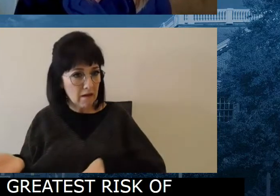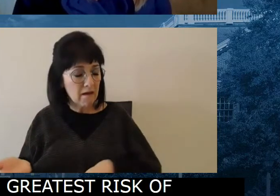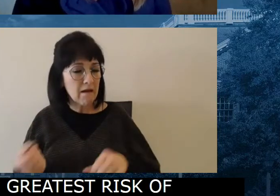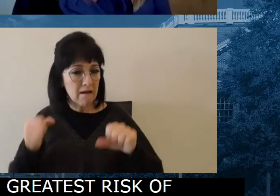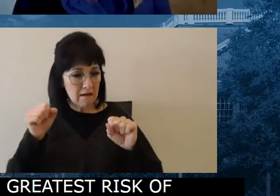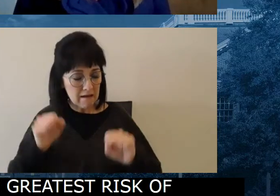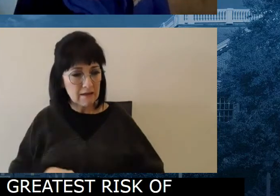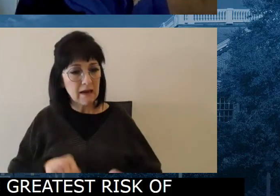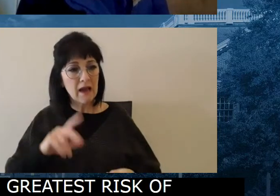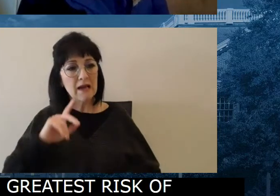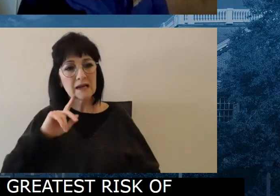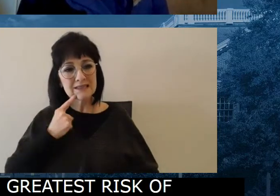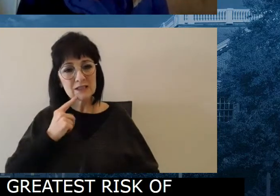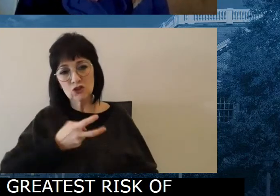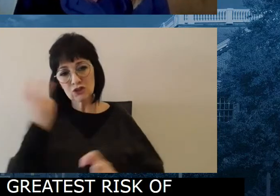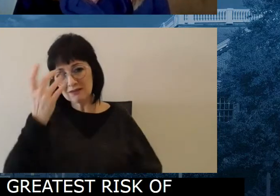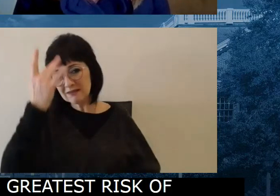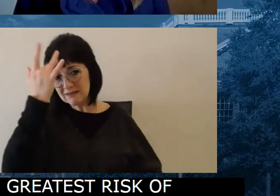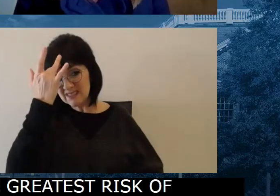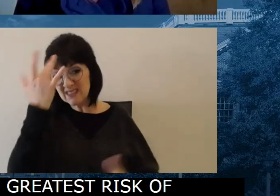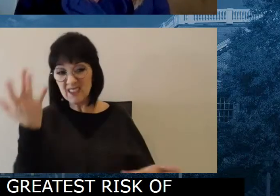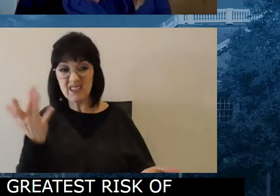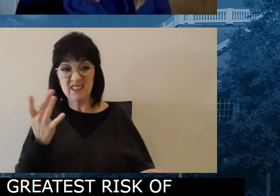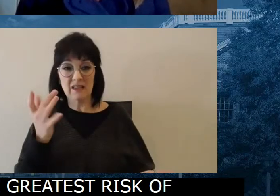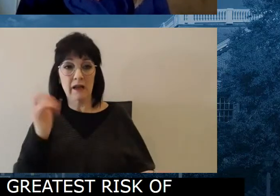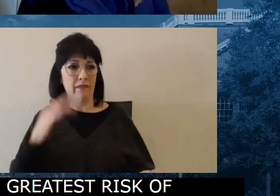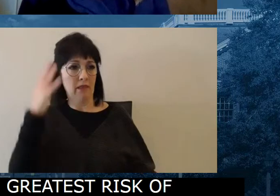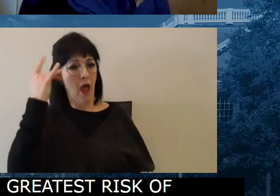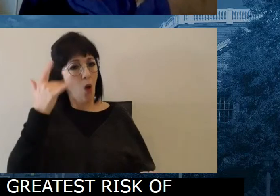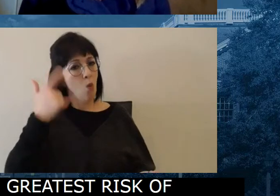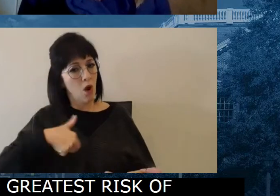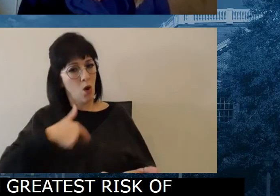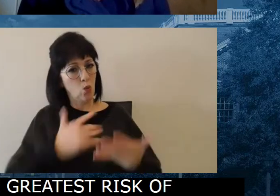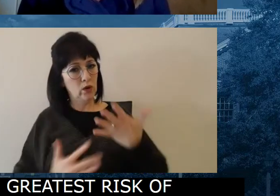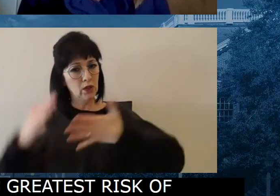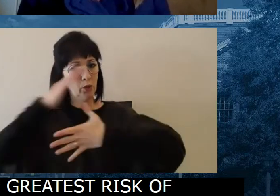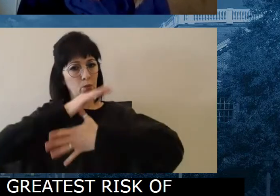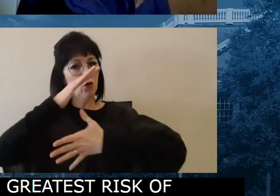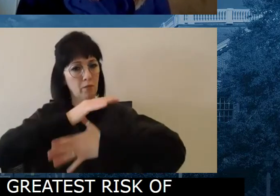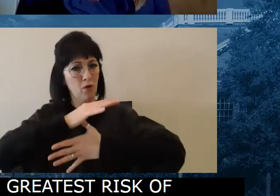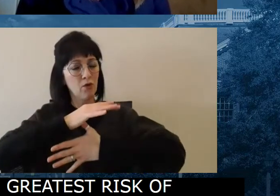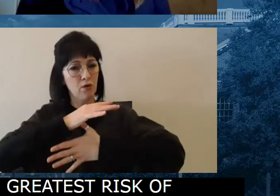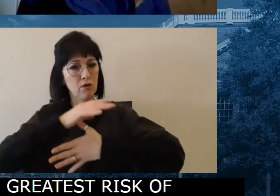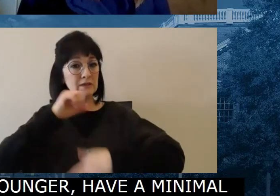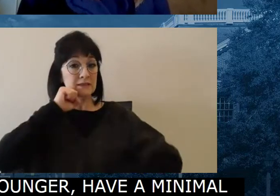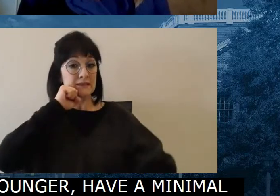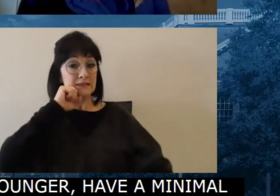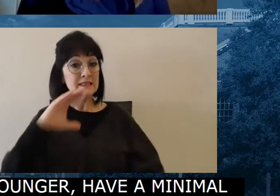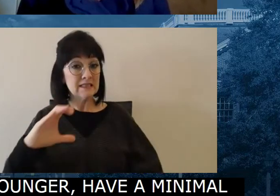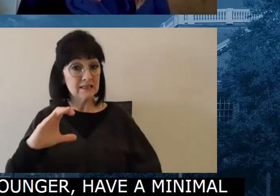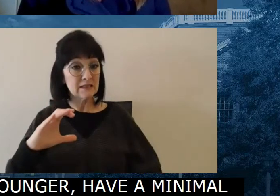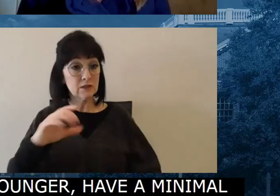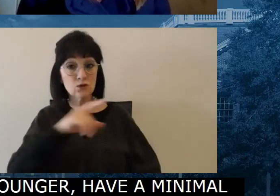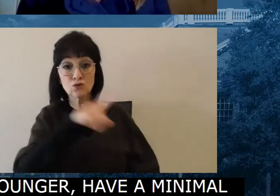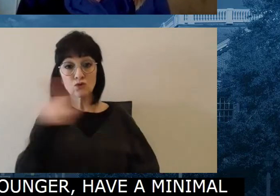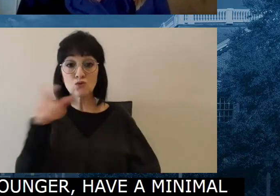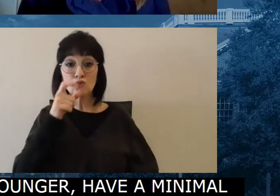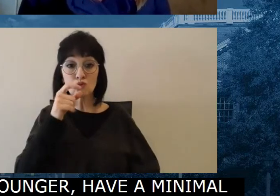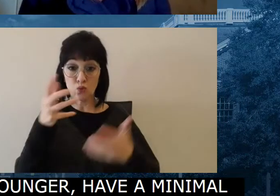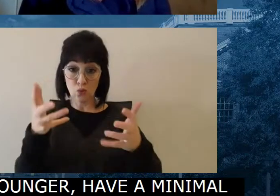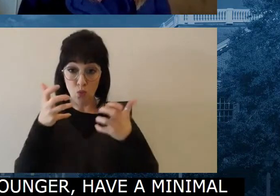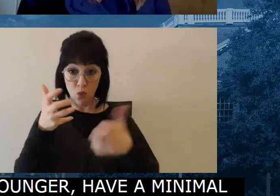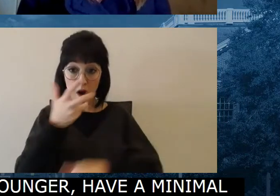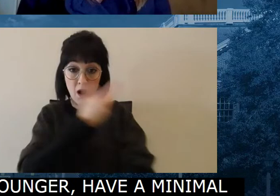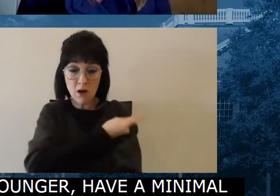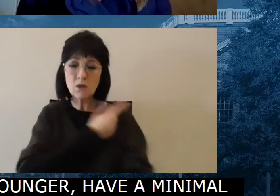factor. And we want to make sure that our seniors, specifically our seniors who want to get vaccinated, have an opportunity